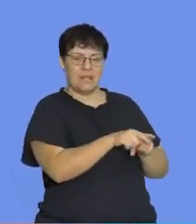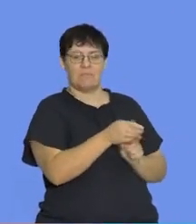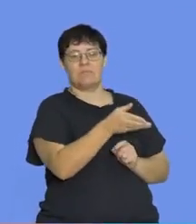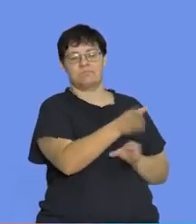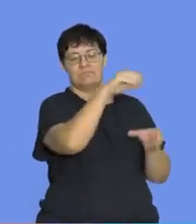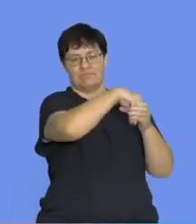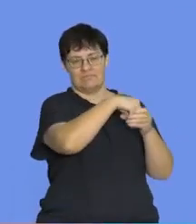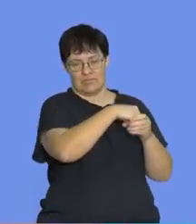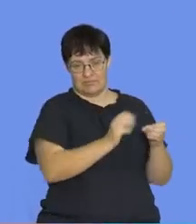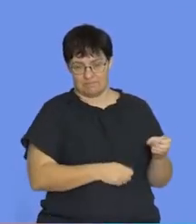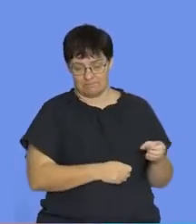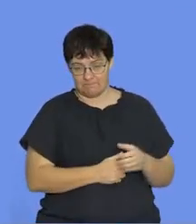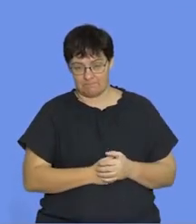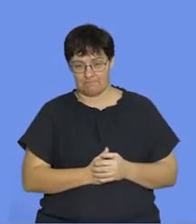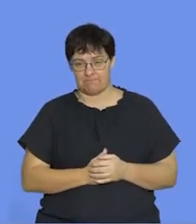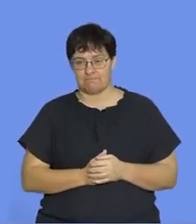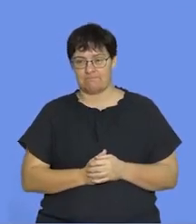same ratio, right?